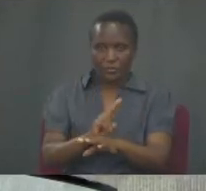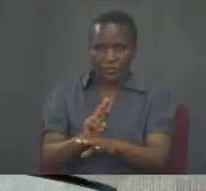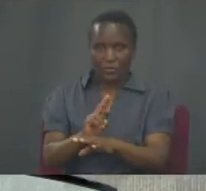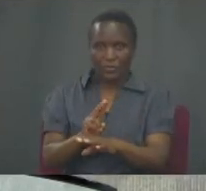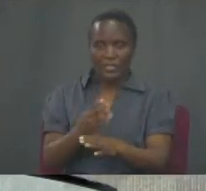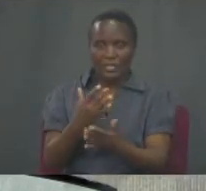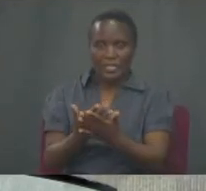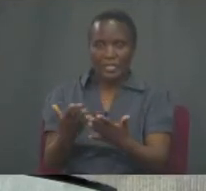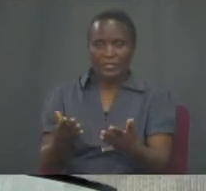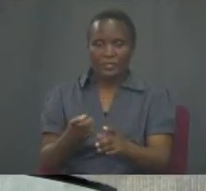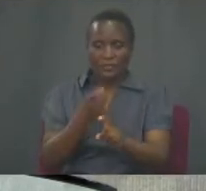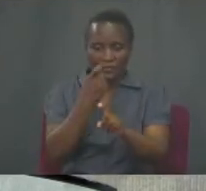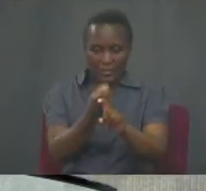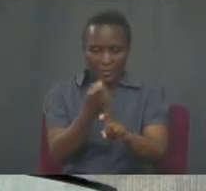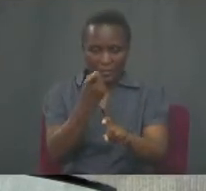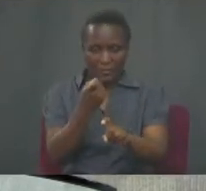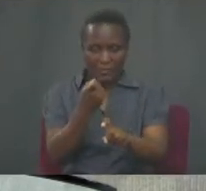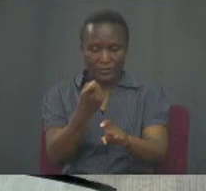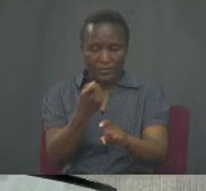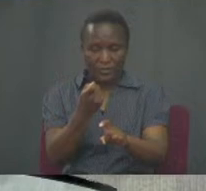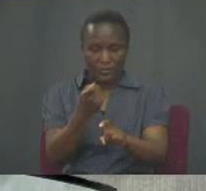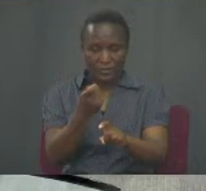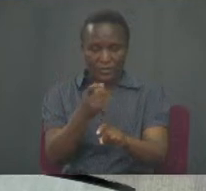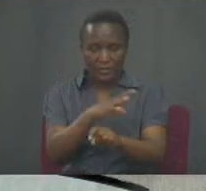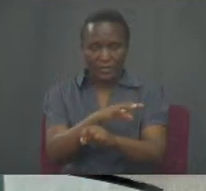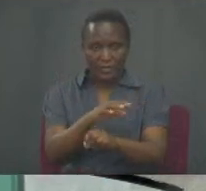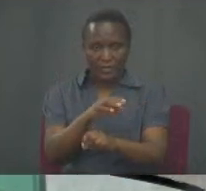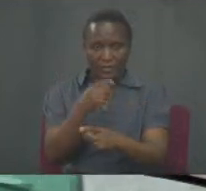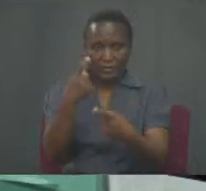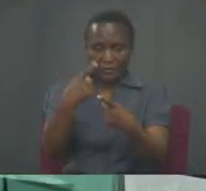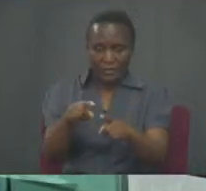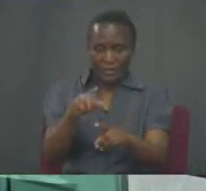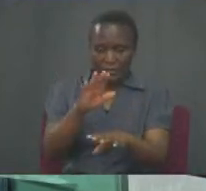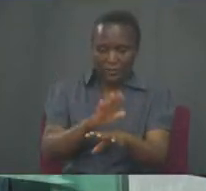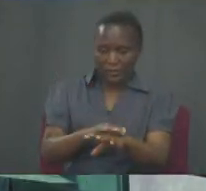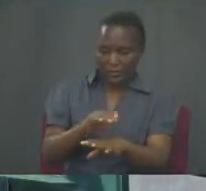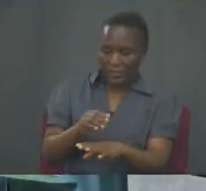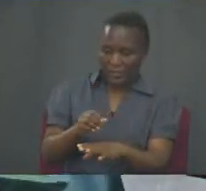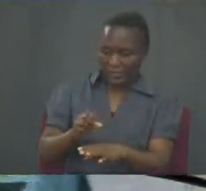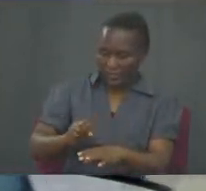frames of iron. But on the side of each wheel,